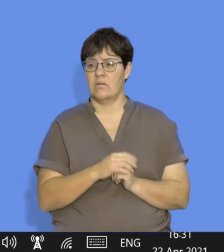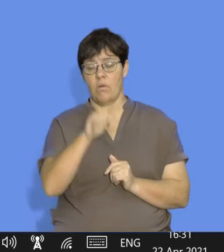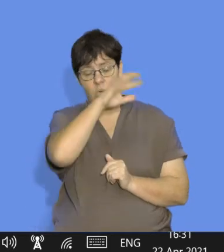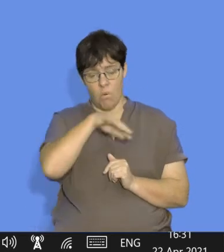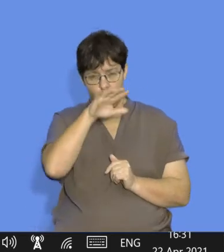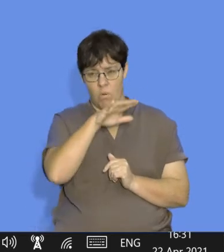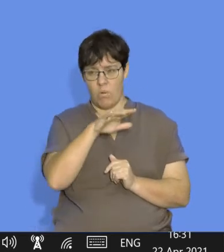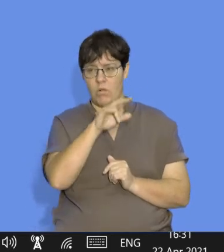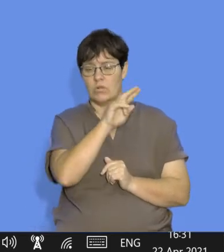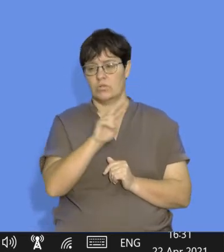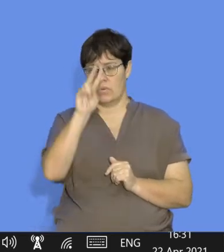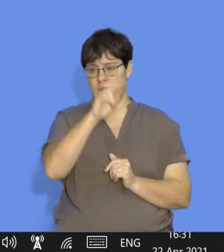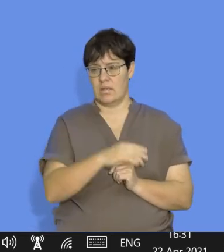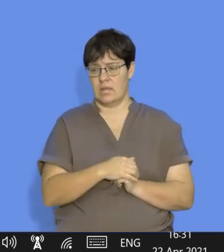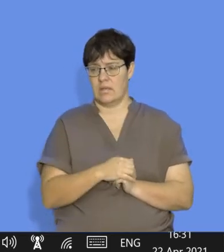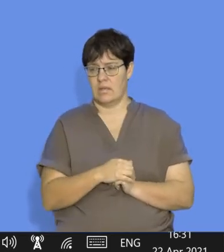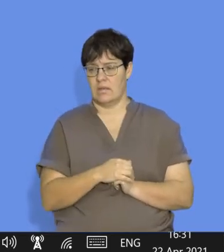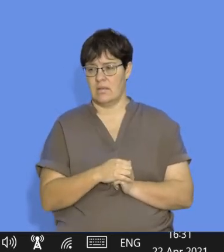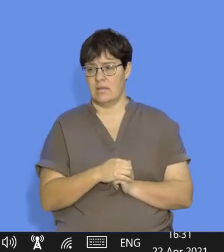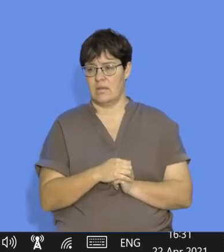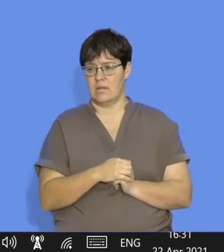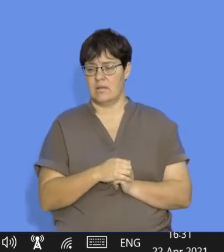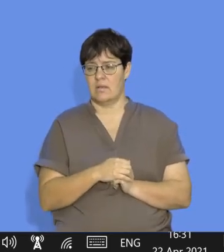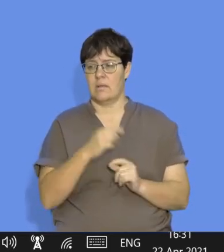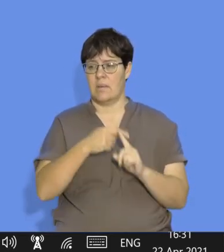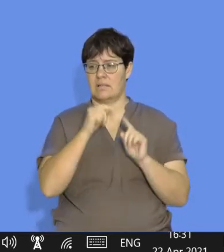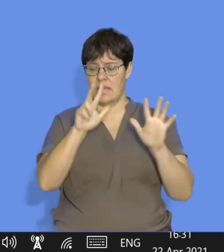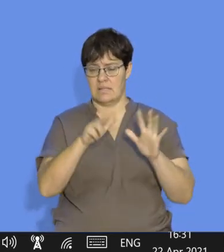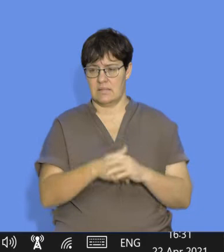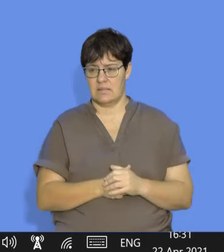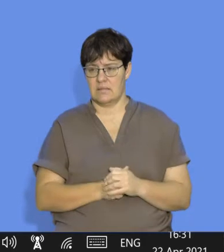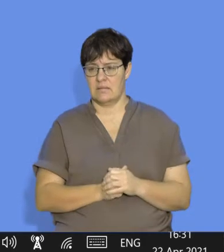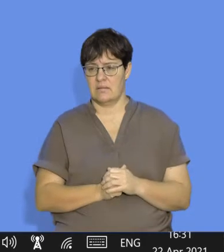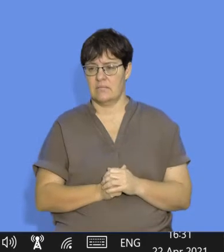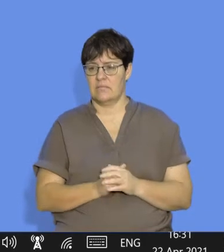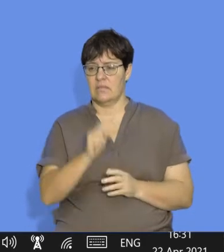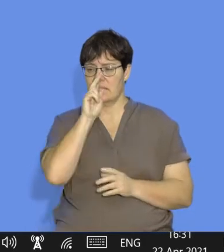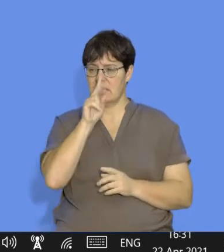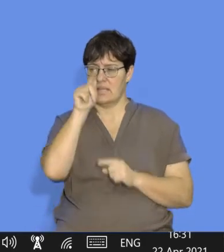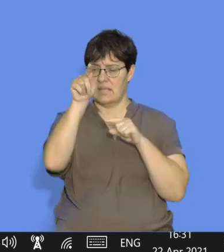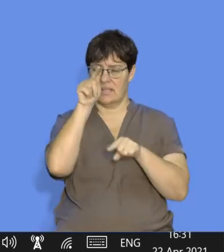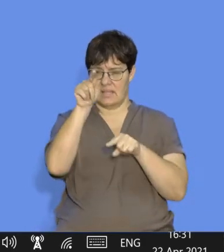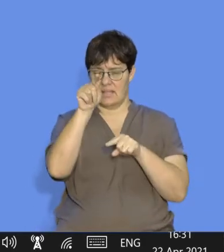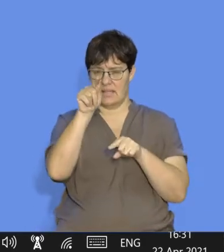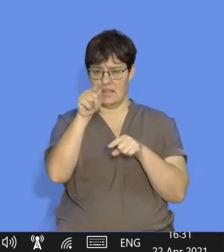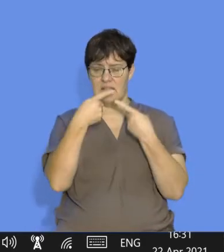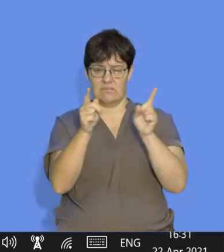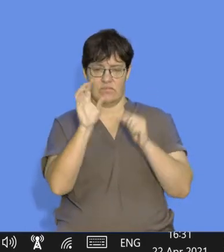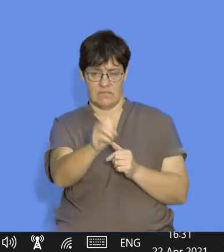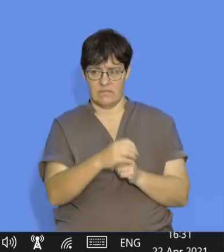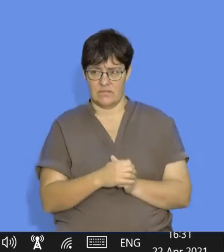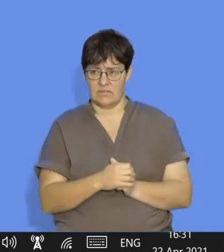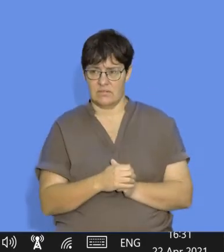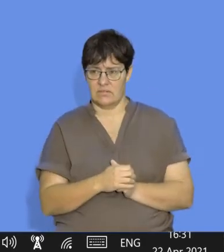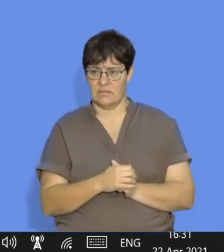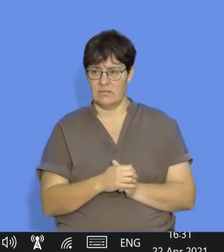was all squared, and it was plus 8, right? So you can see now where the graph